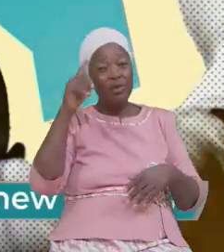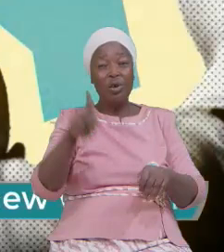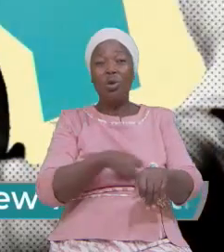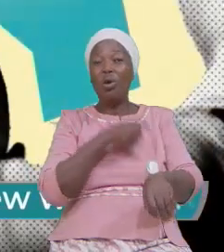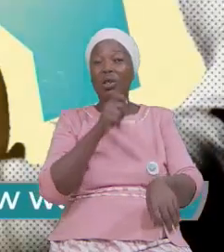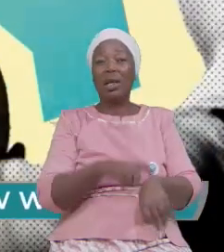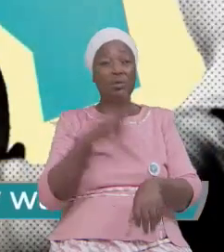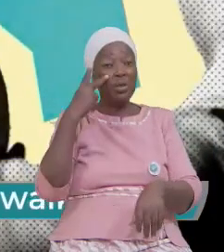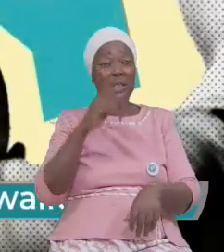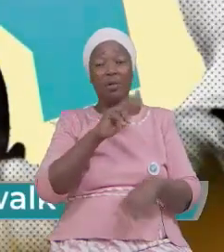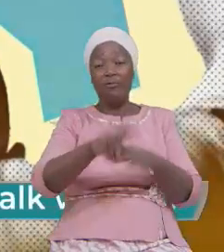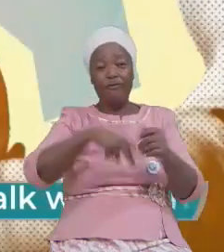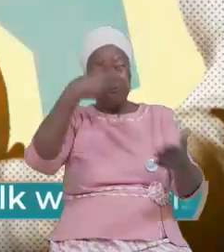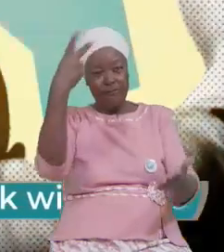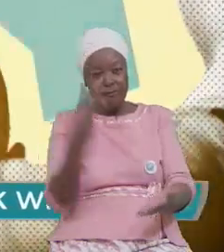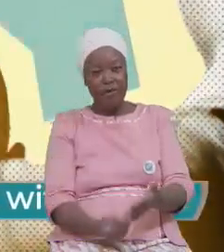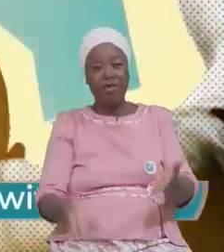fall down dead.